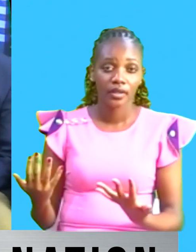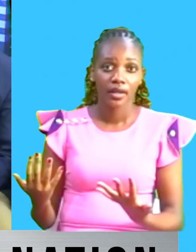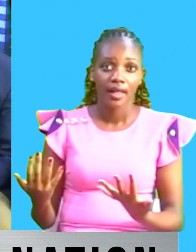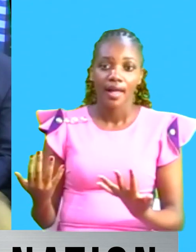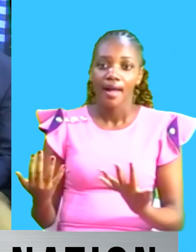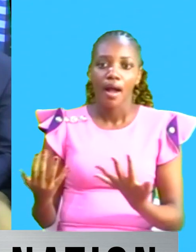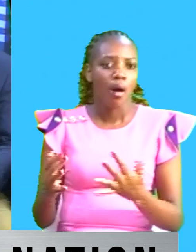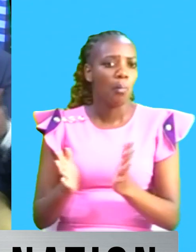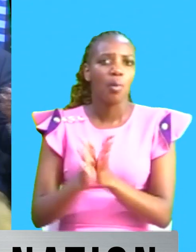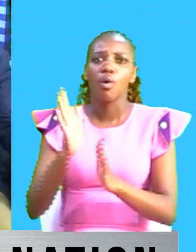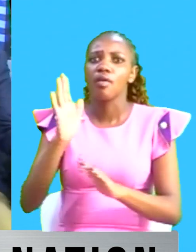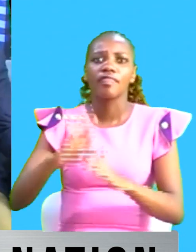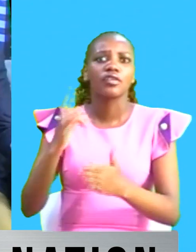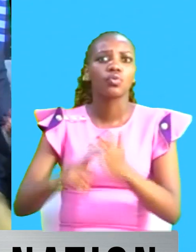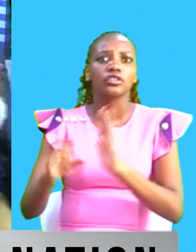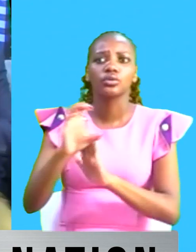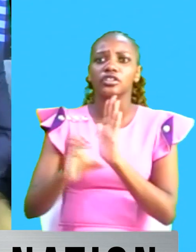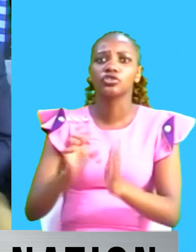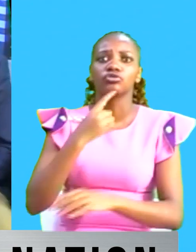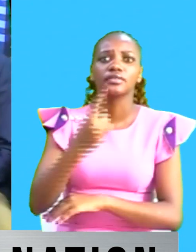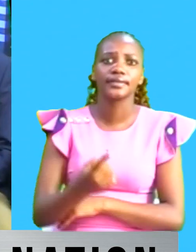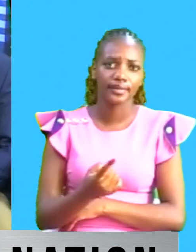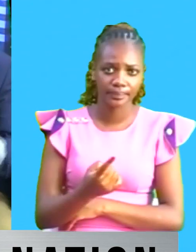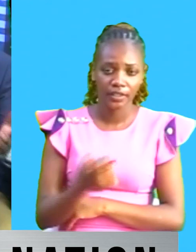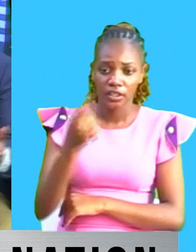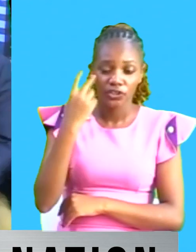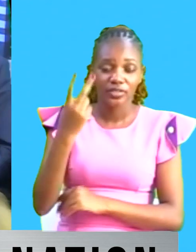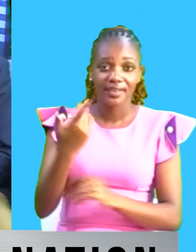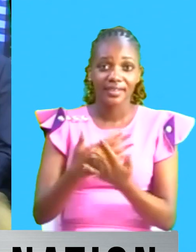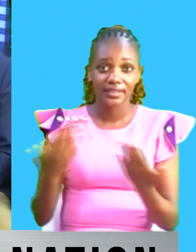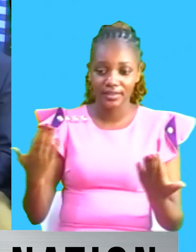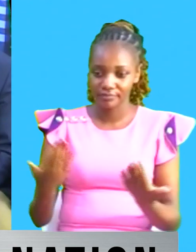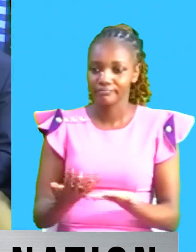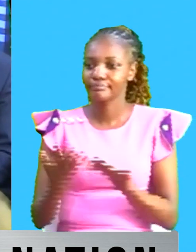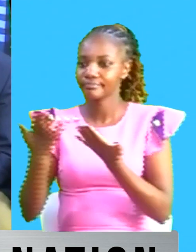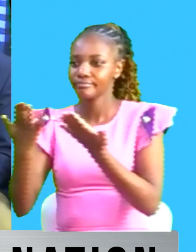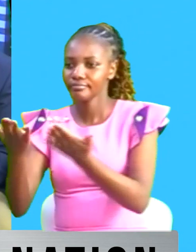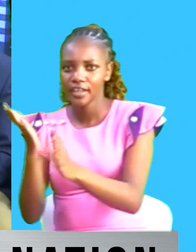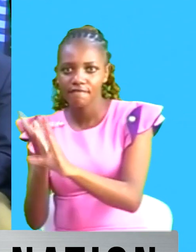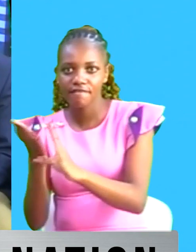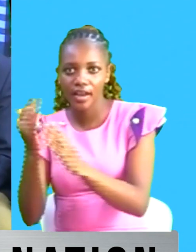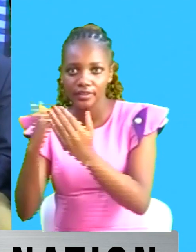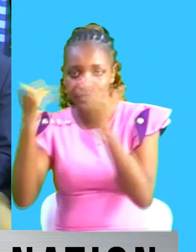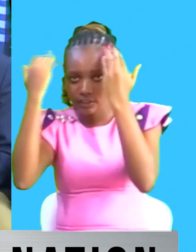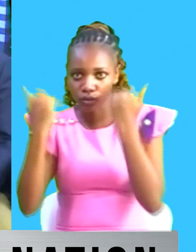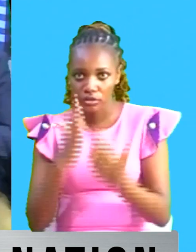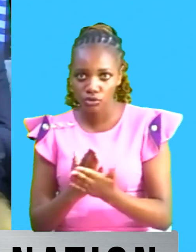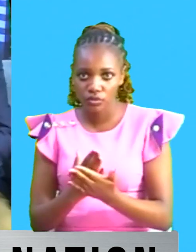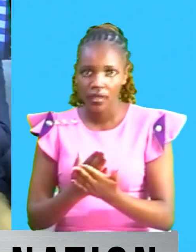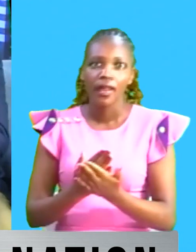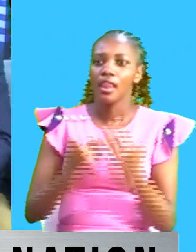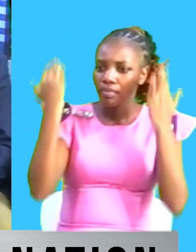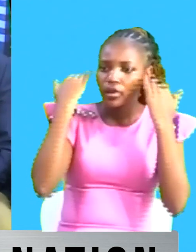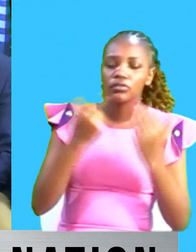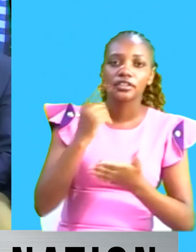constitutionally or what have you. You see, this thing went to court, and basically you had the judgment is that you have to follow the law. If you gave